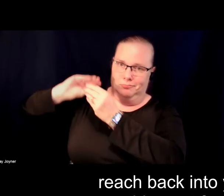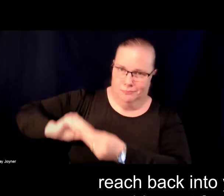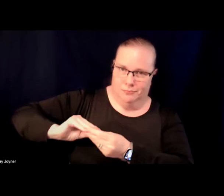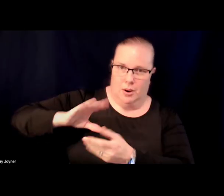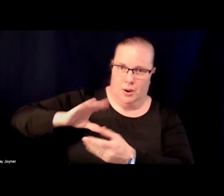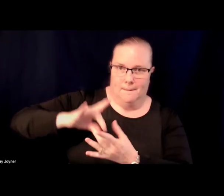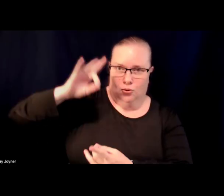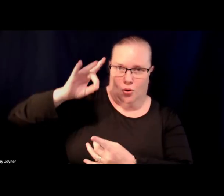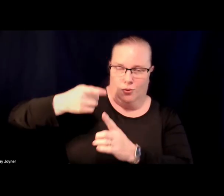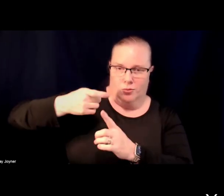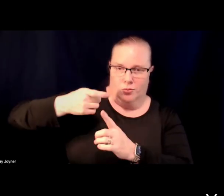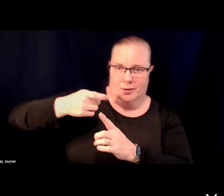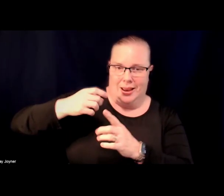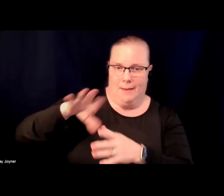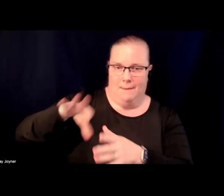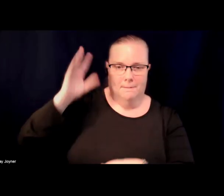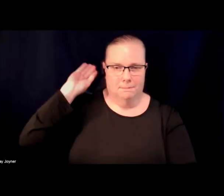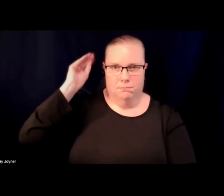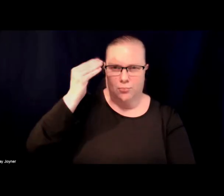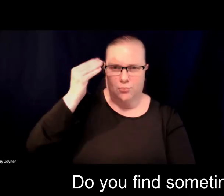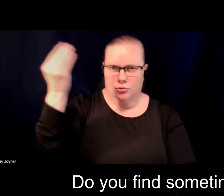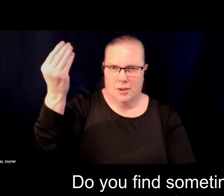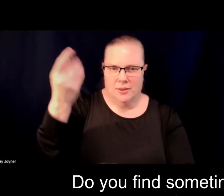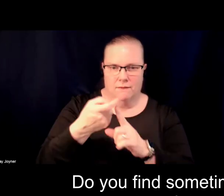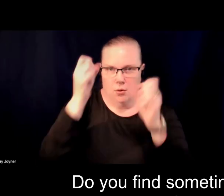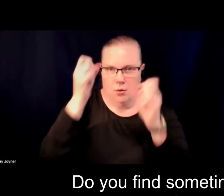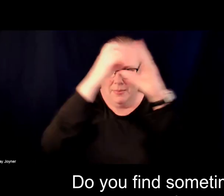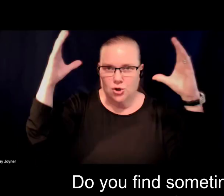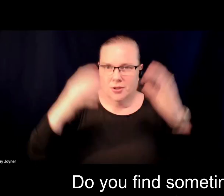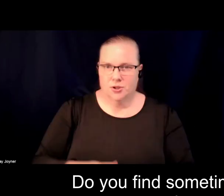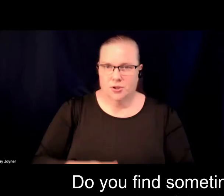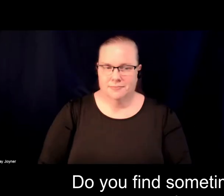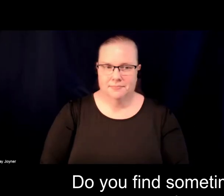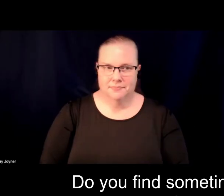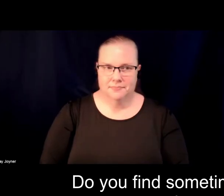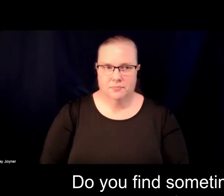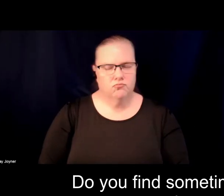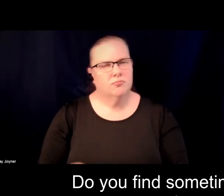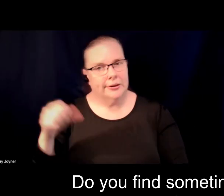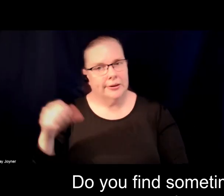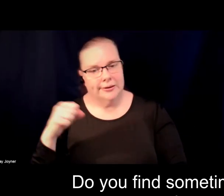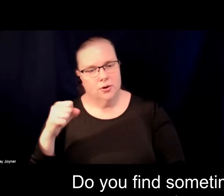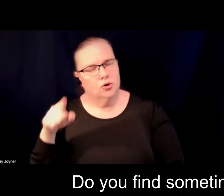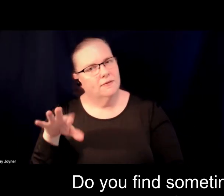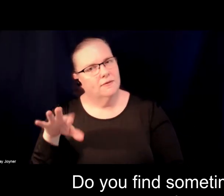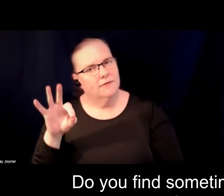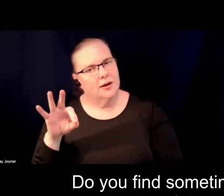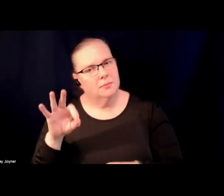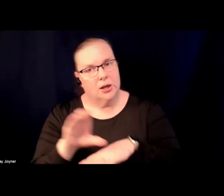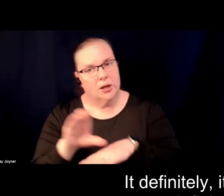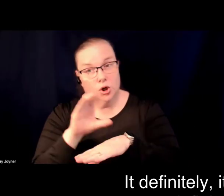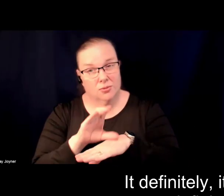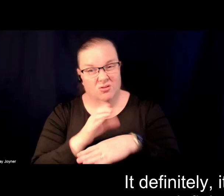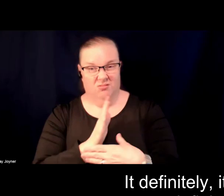your imagination. Yeah. Do you find sometimes that being on the computer a lot gets in the way of